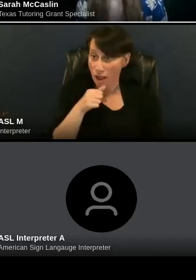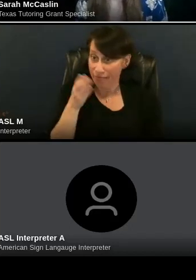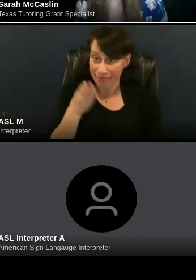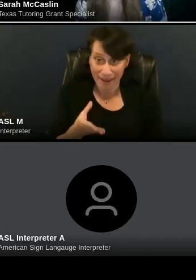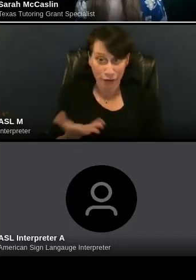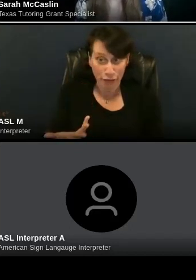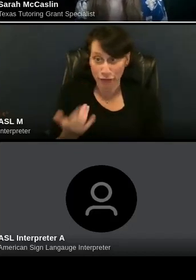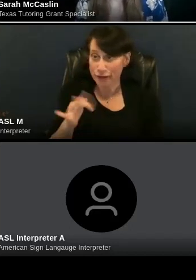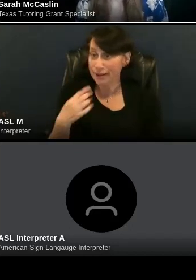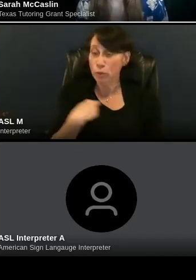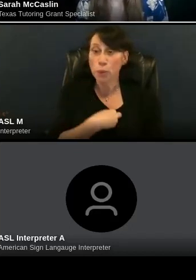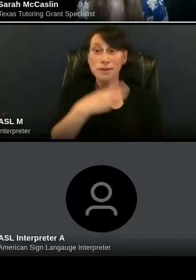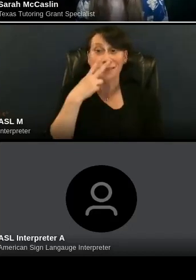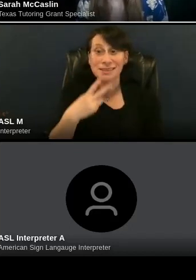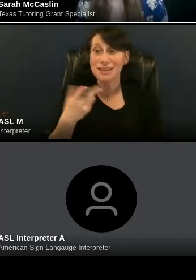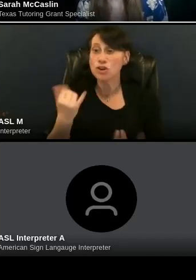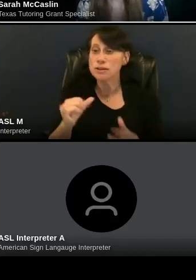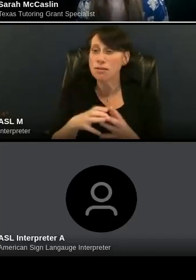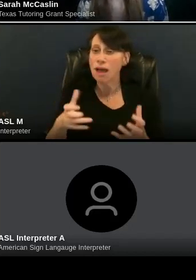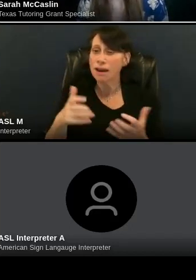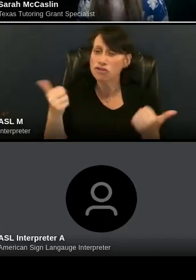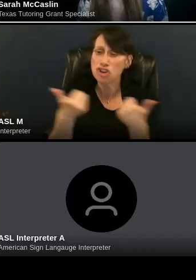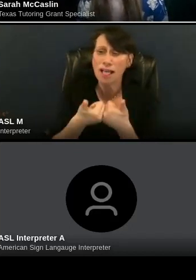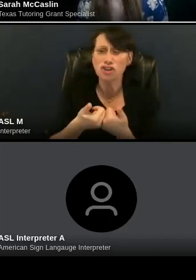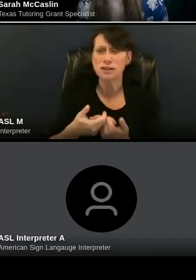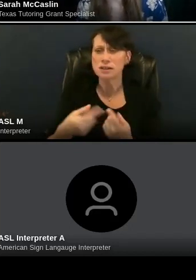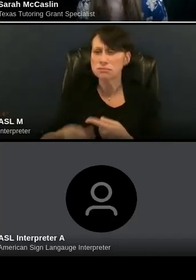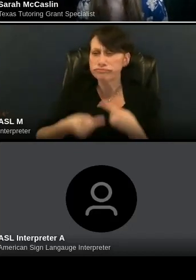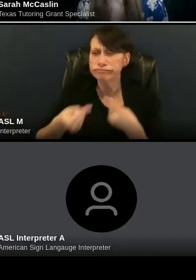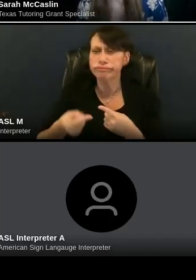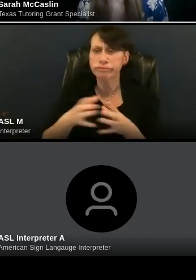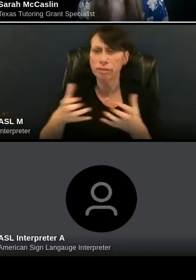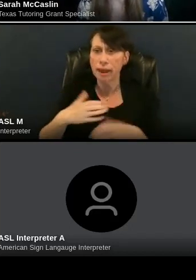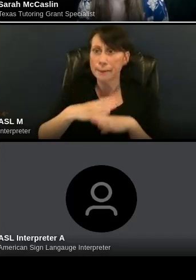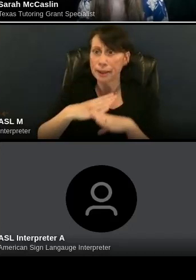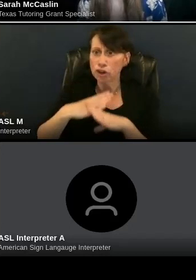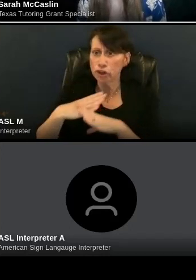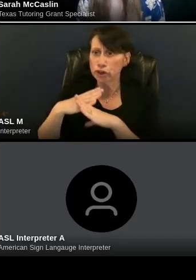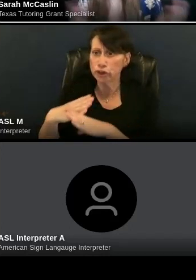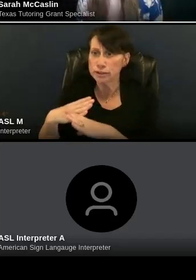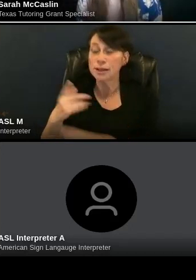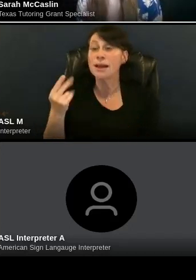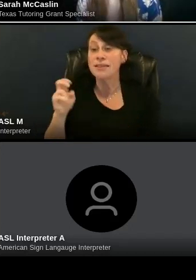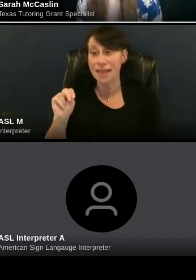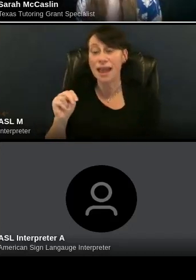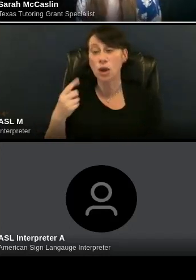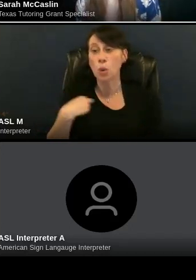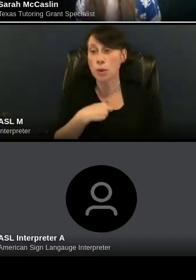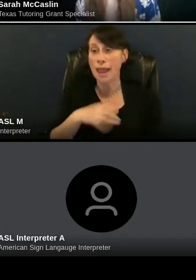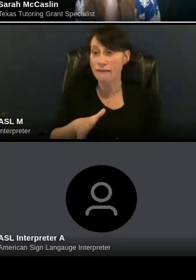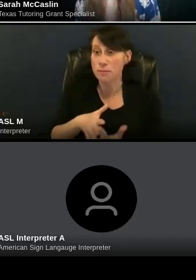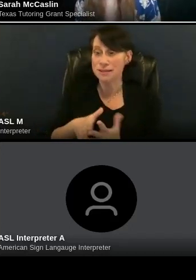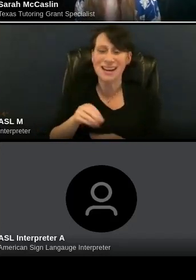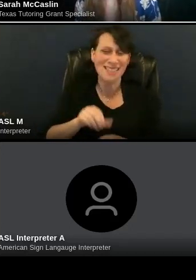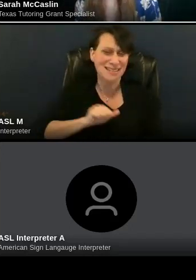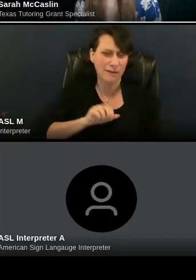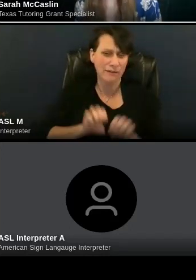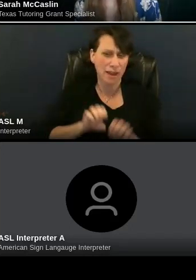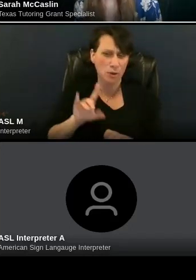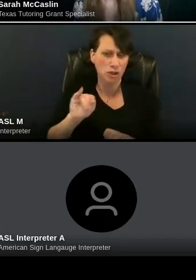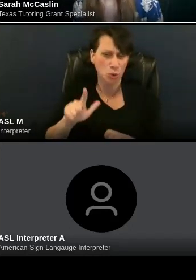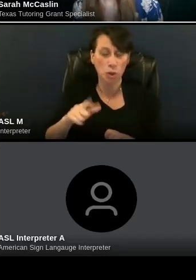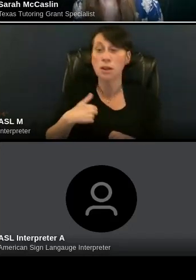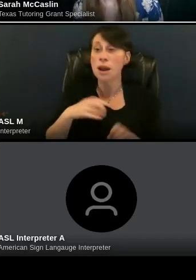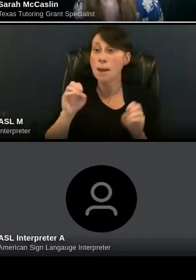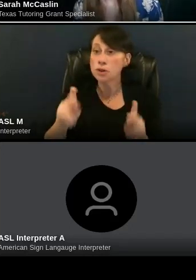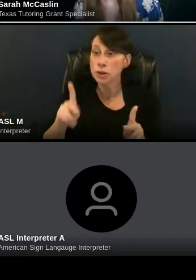we're seeing that there are still a lot of challenges, a lot of barriers, then there is built in this self-evaluation tool an